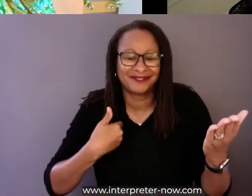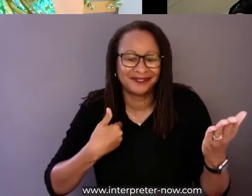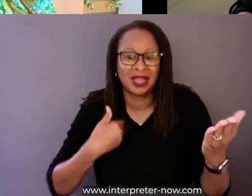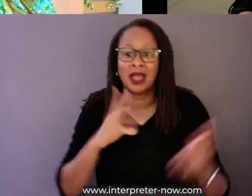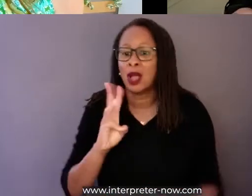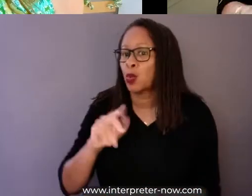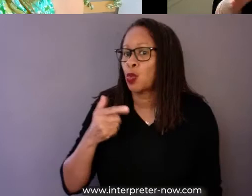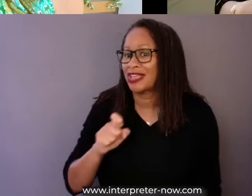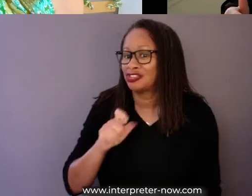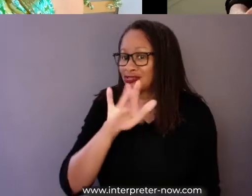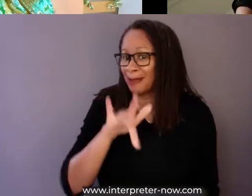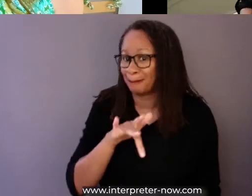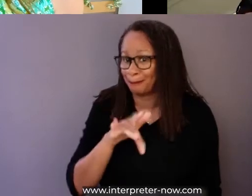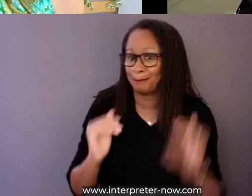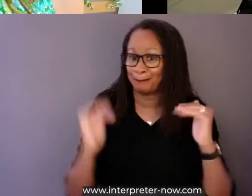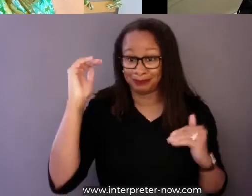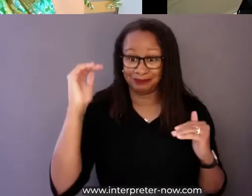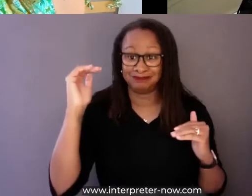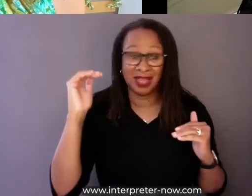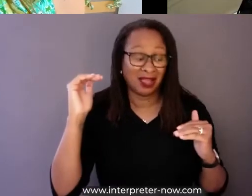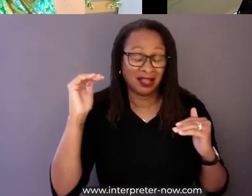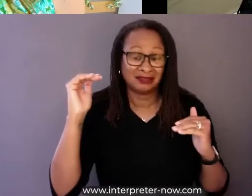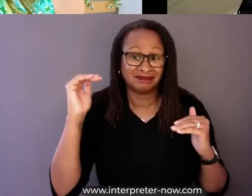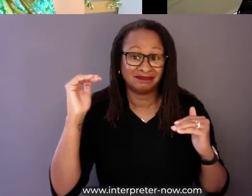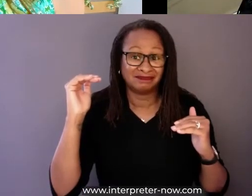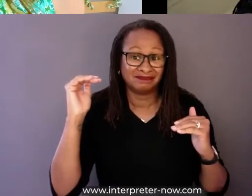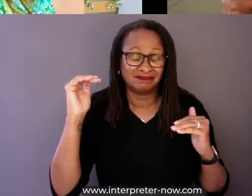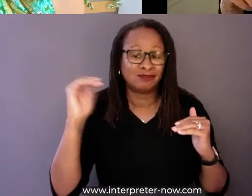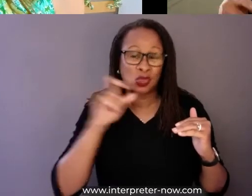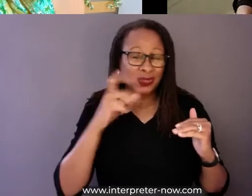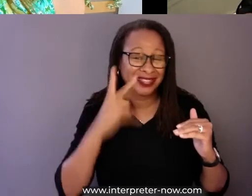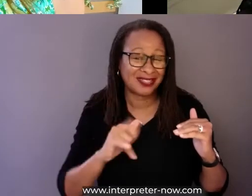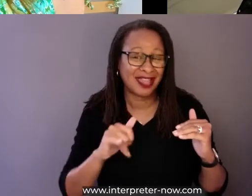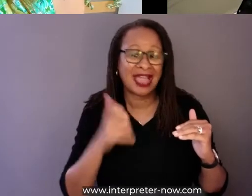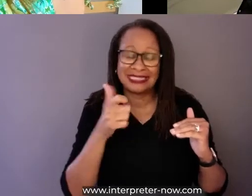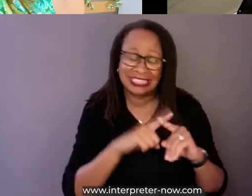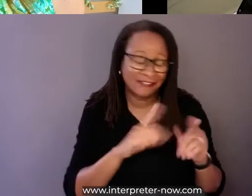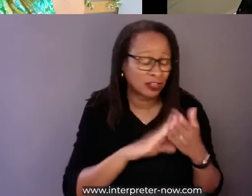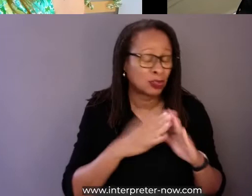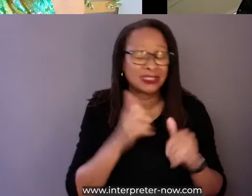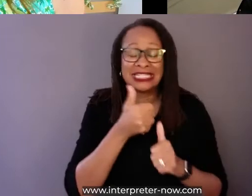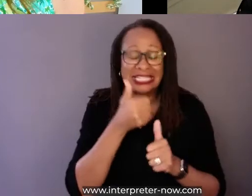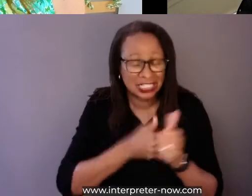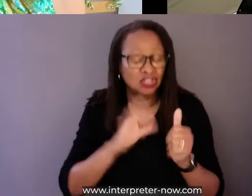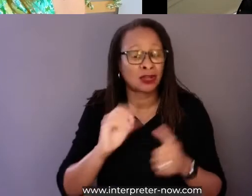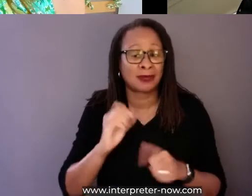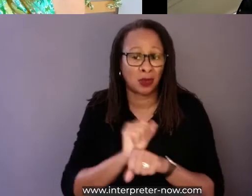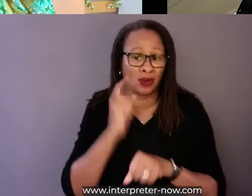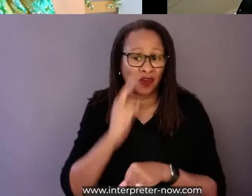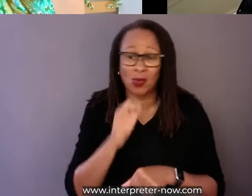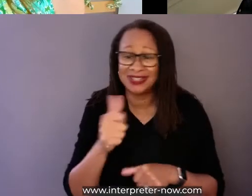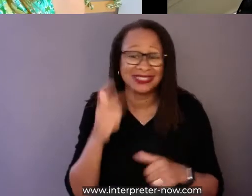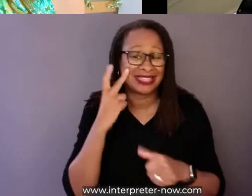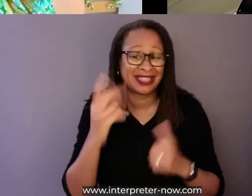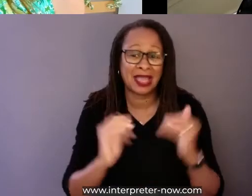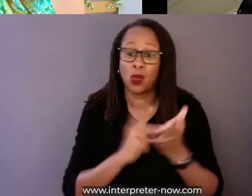gap across all of our different communities within our companies. And I was very,